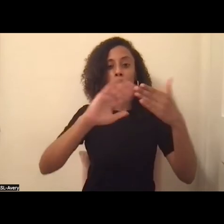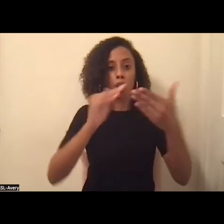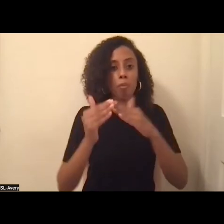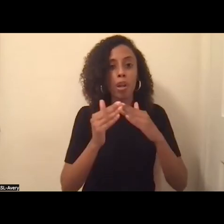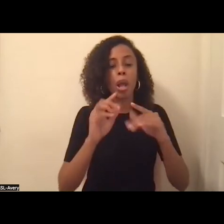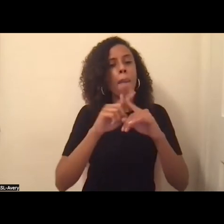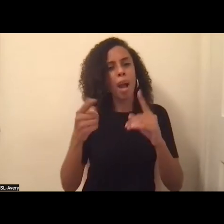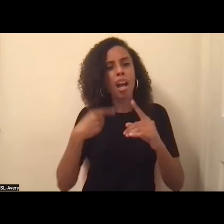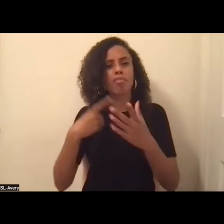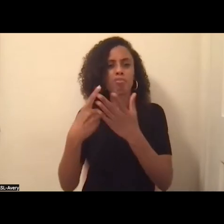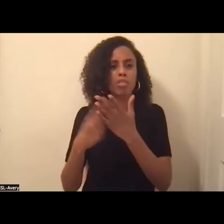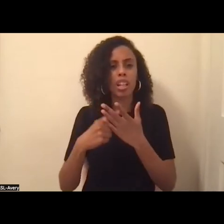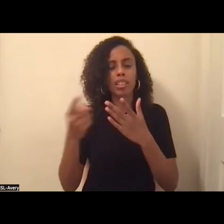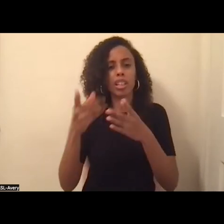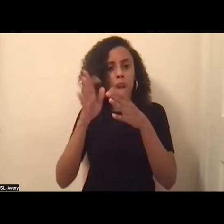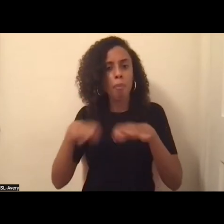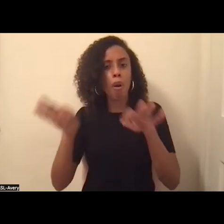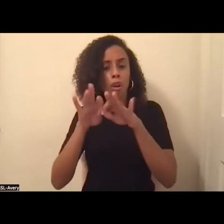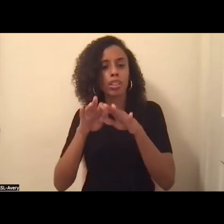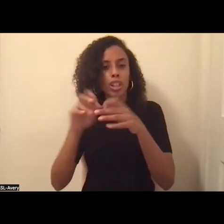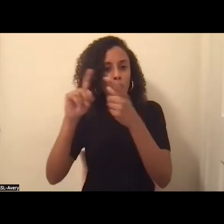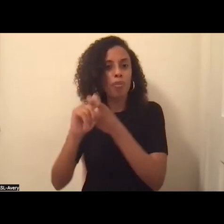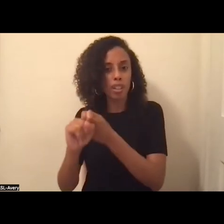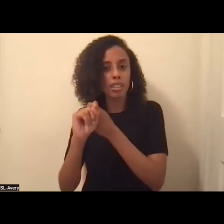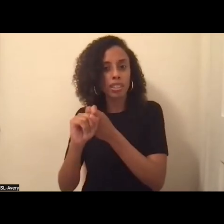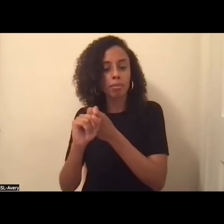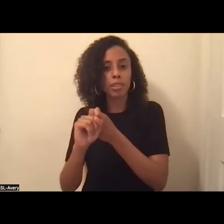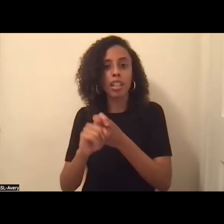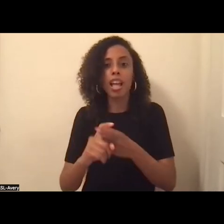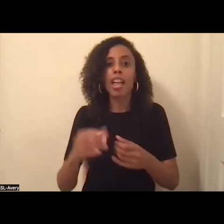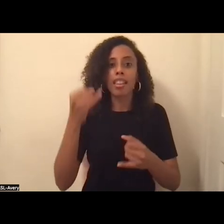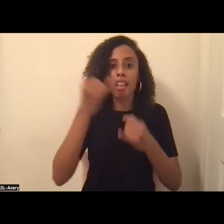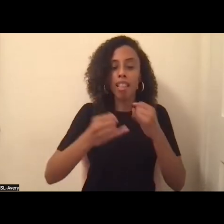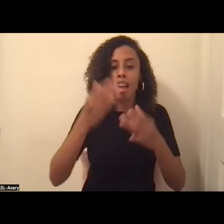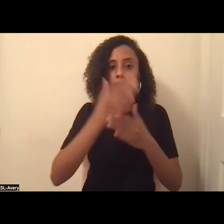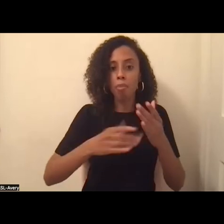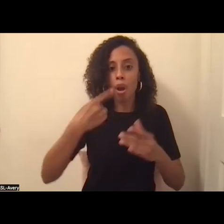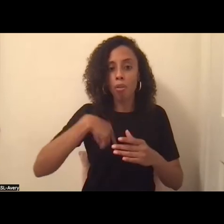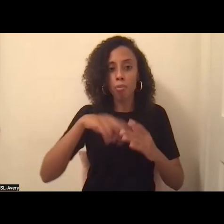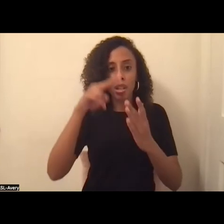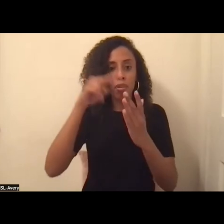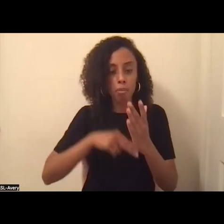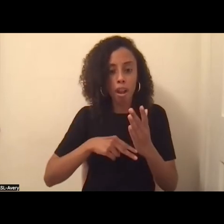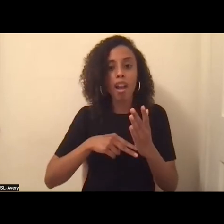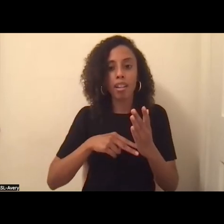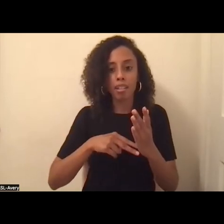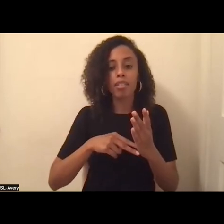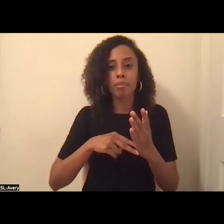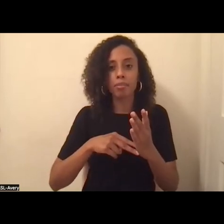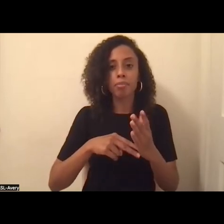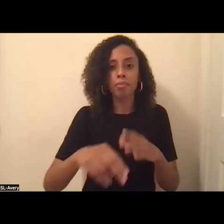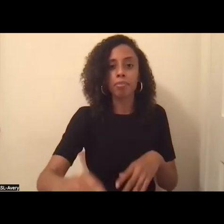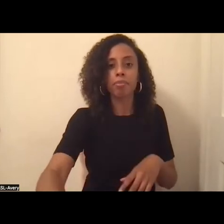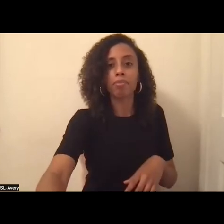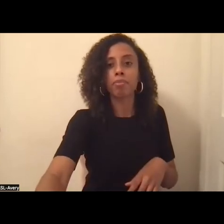that. The last piece that we read, the last chapter that we read,